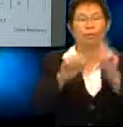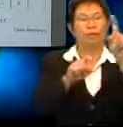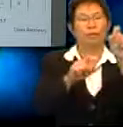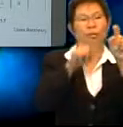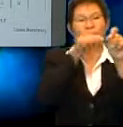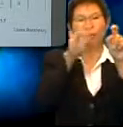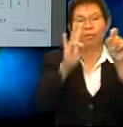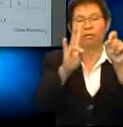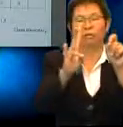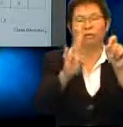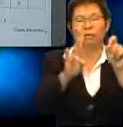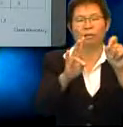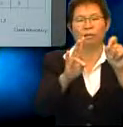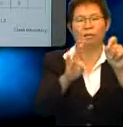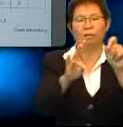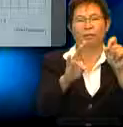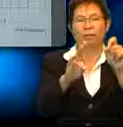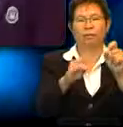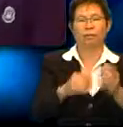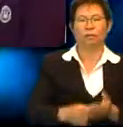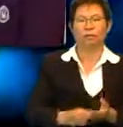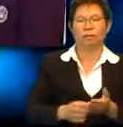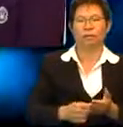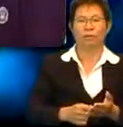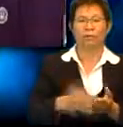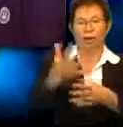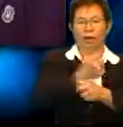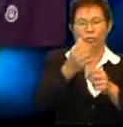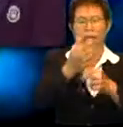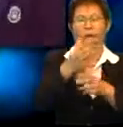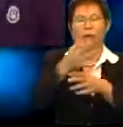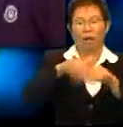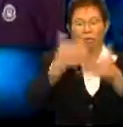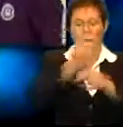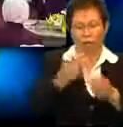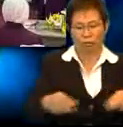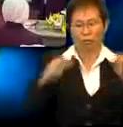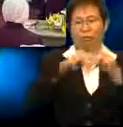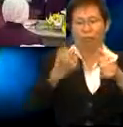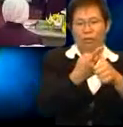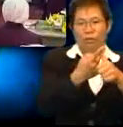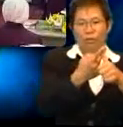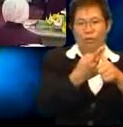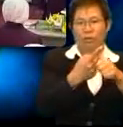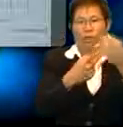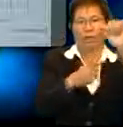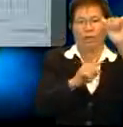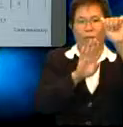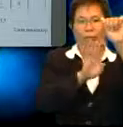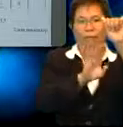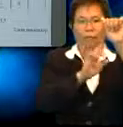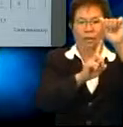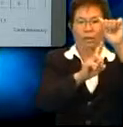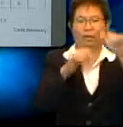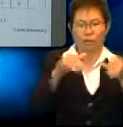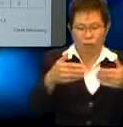The mode is 11.7. Mr. Ronnie, please demonstrate and explain how to get the value. First, join point A